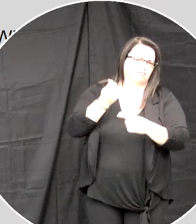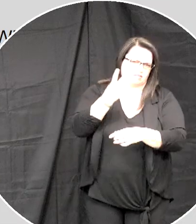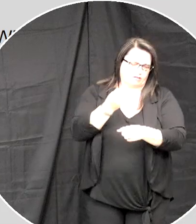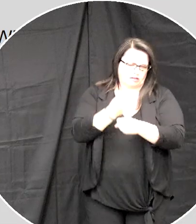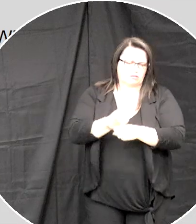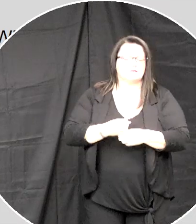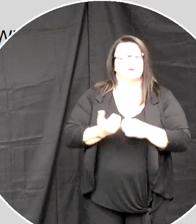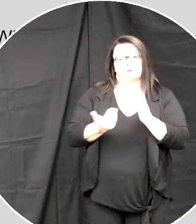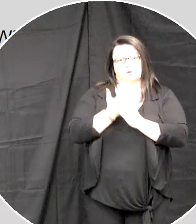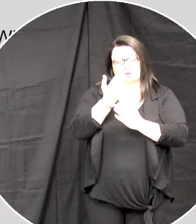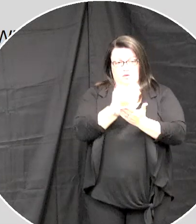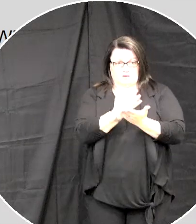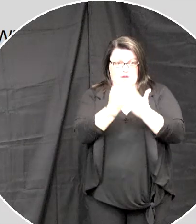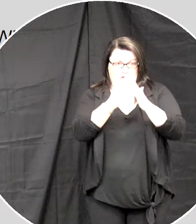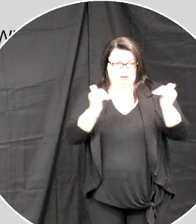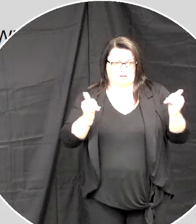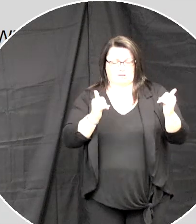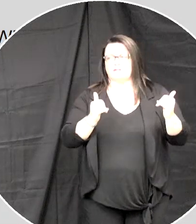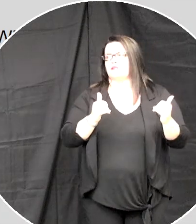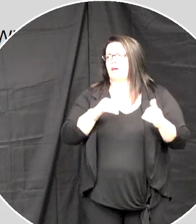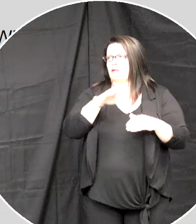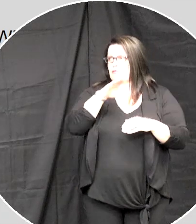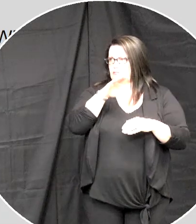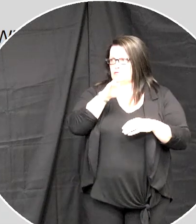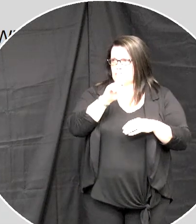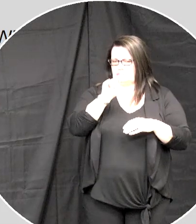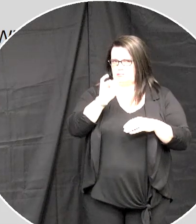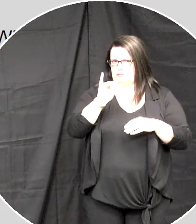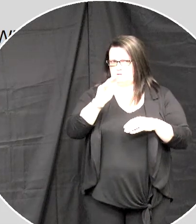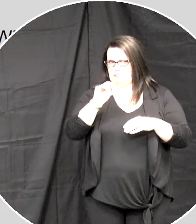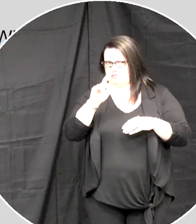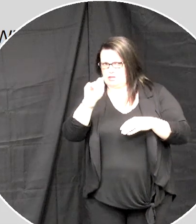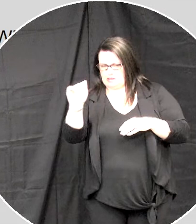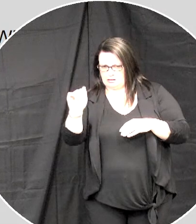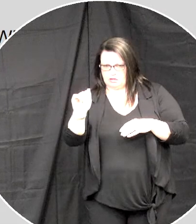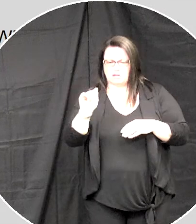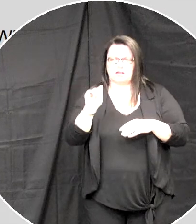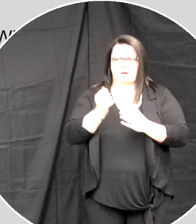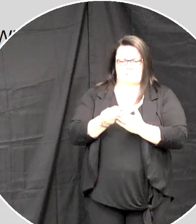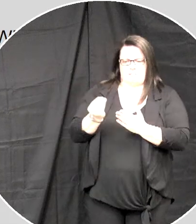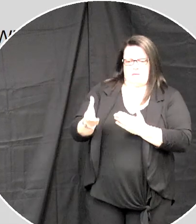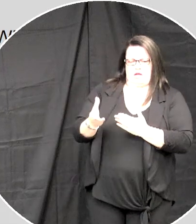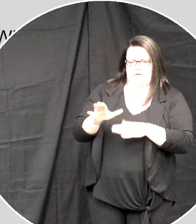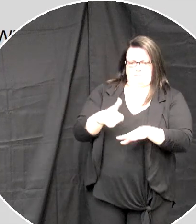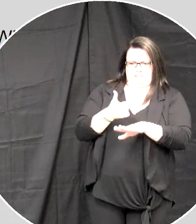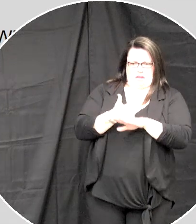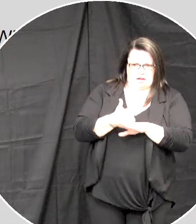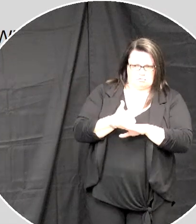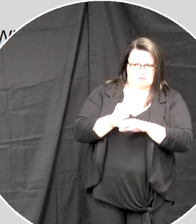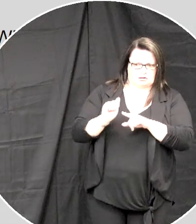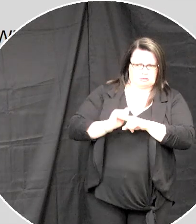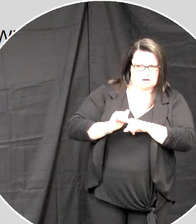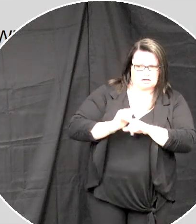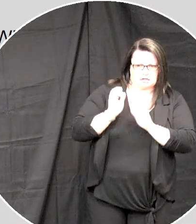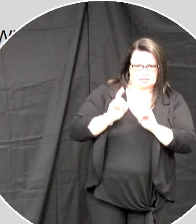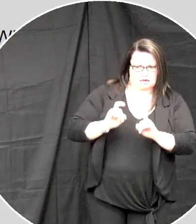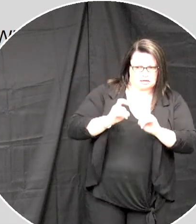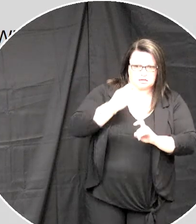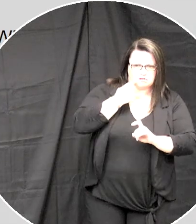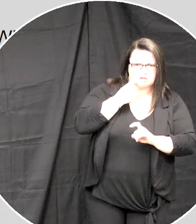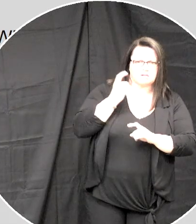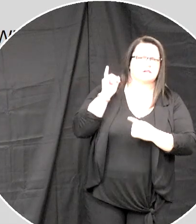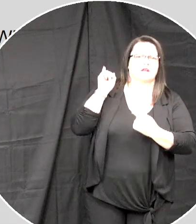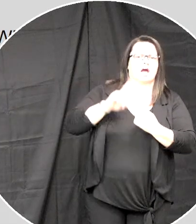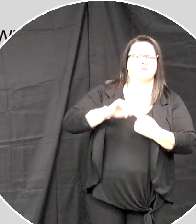financial system, Kayenta, was purchased and configured, and training and testing completed by the end of June